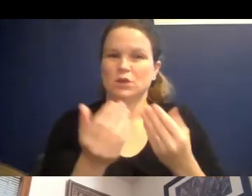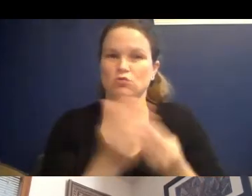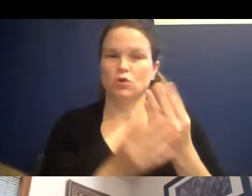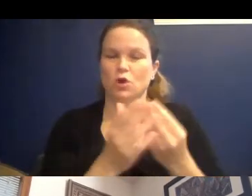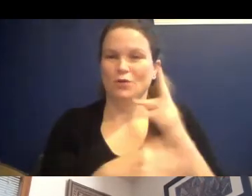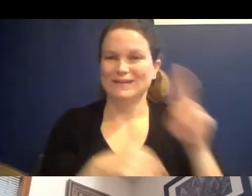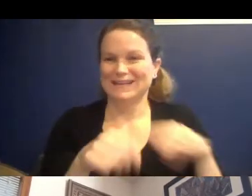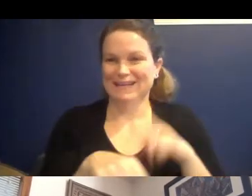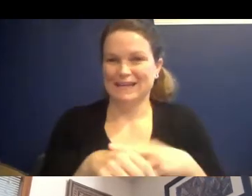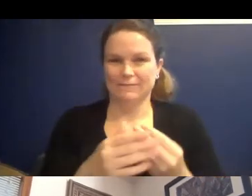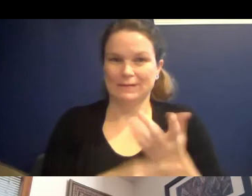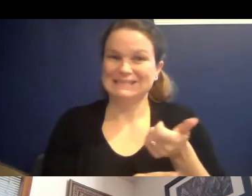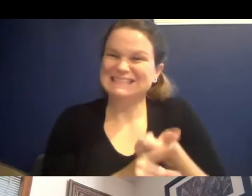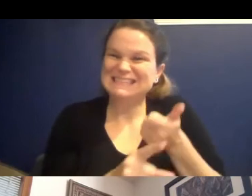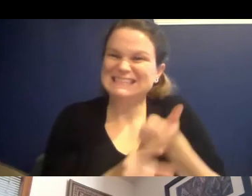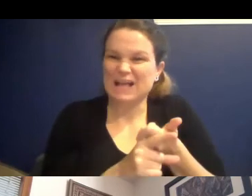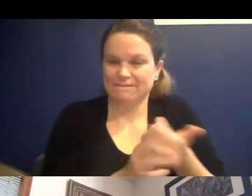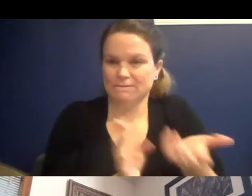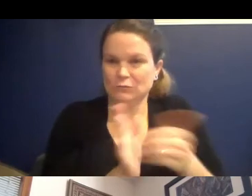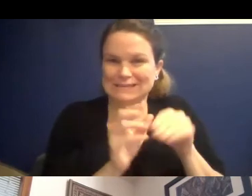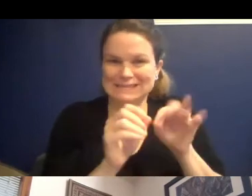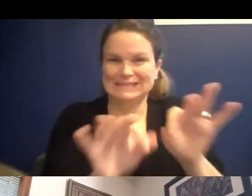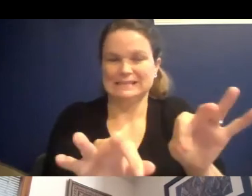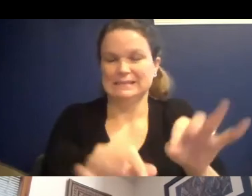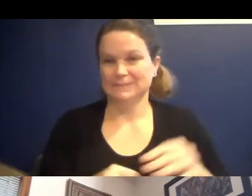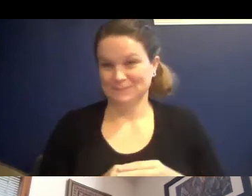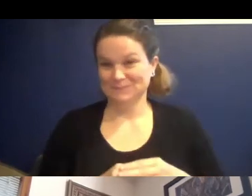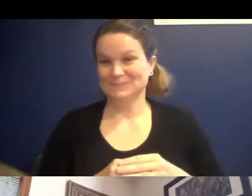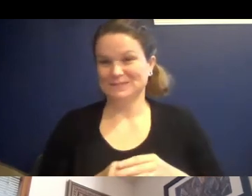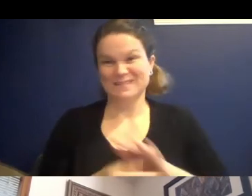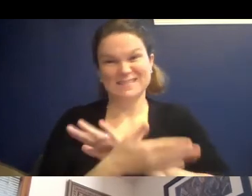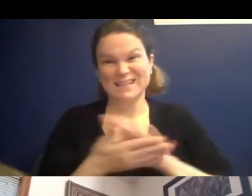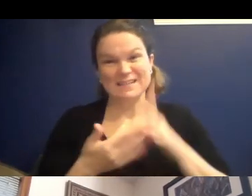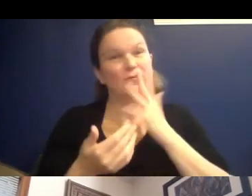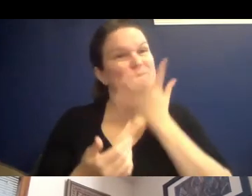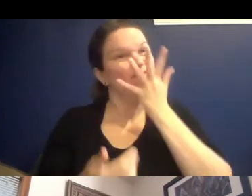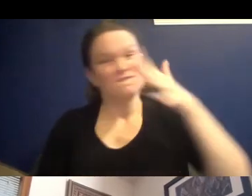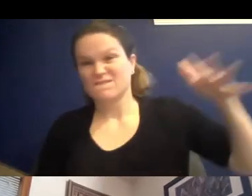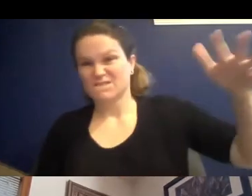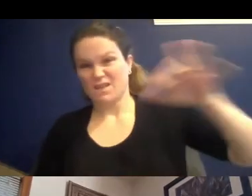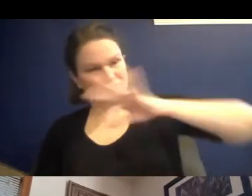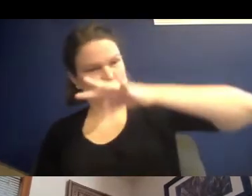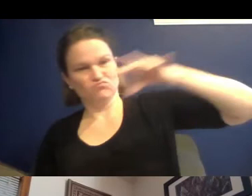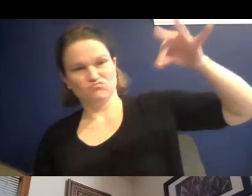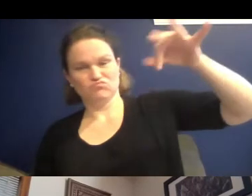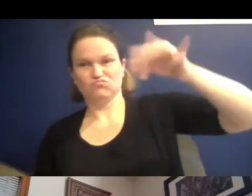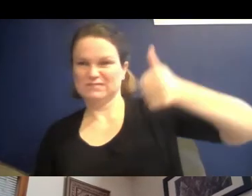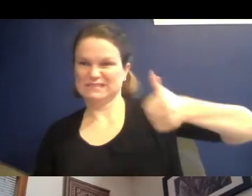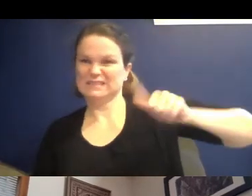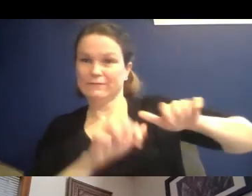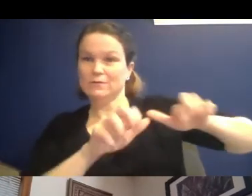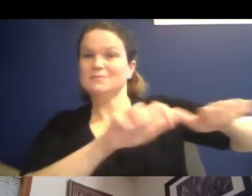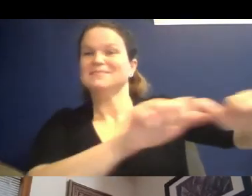it self-seeds. So you could use it in a field, and it would just take over the area, or you could use it